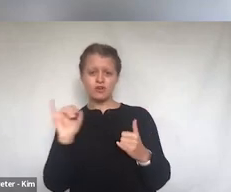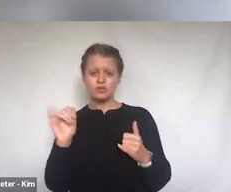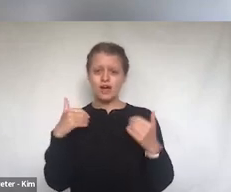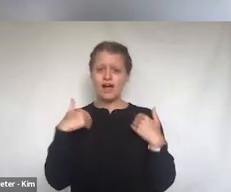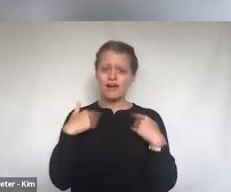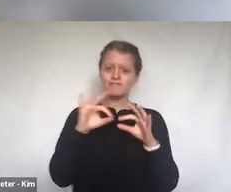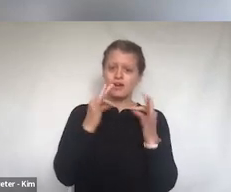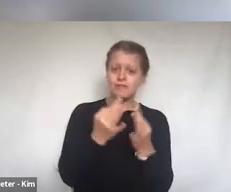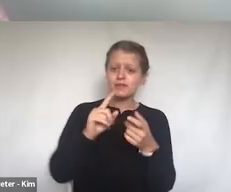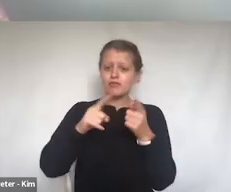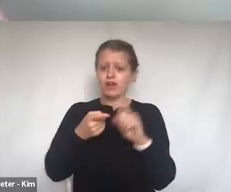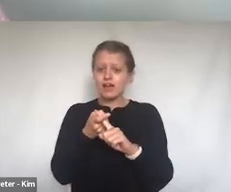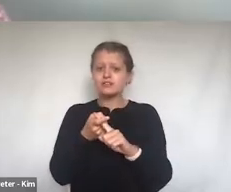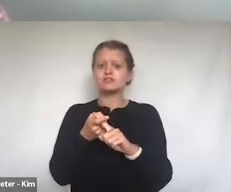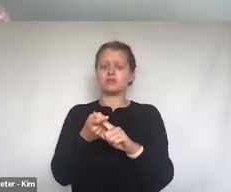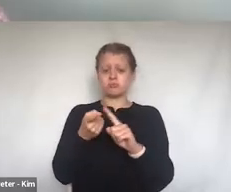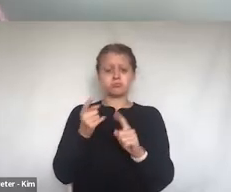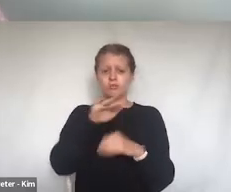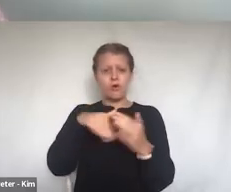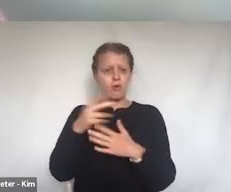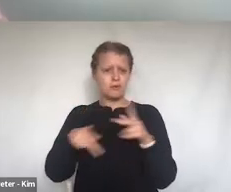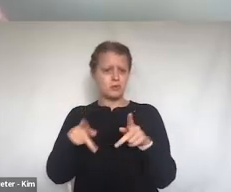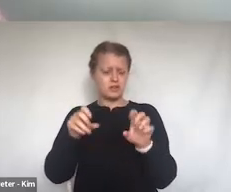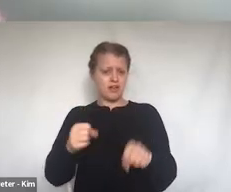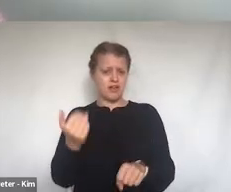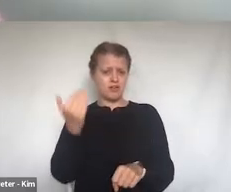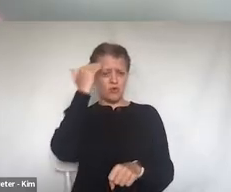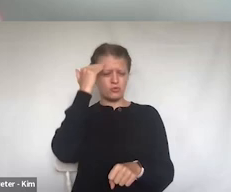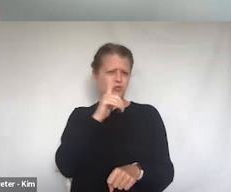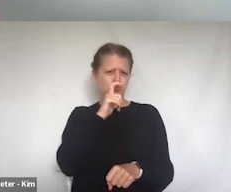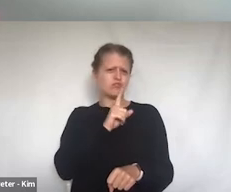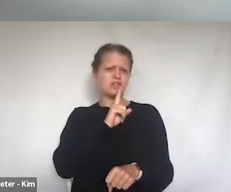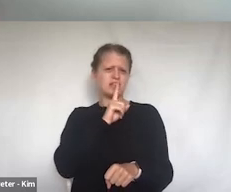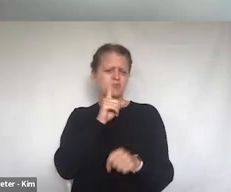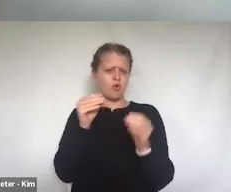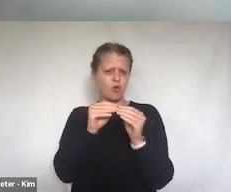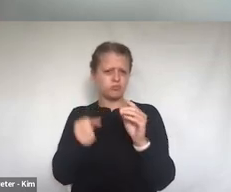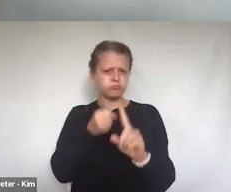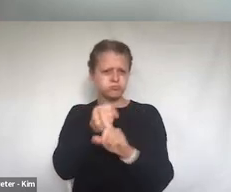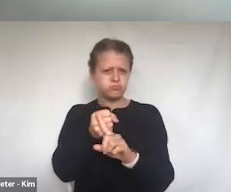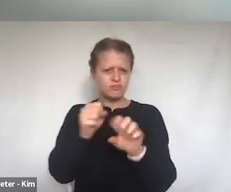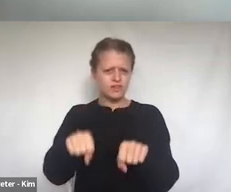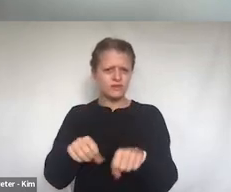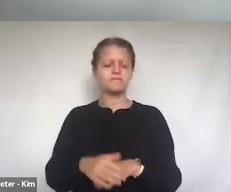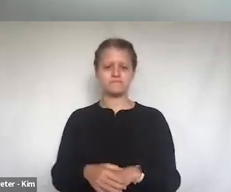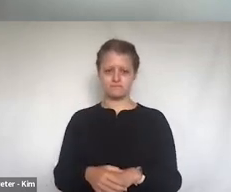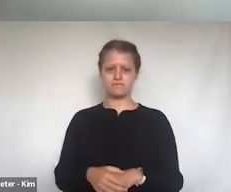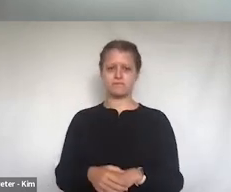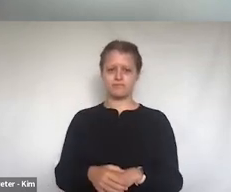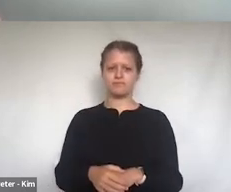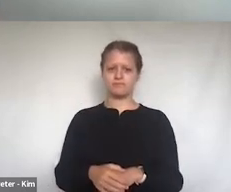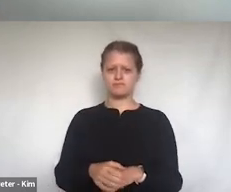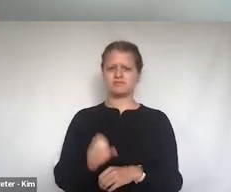caregivers. Certainly. The risk factors for illness due to a heat exposure can be very